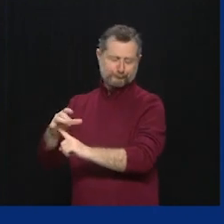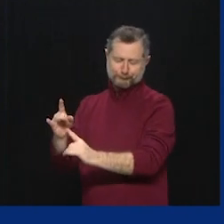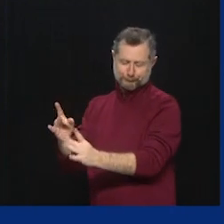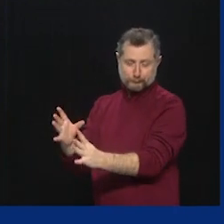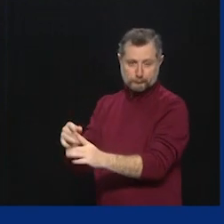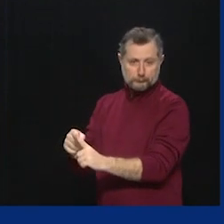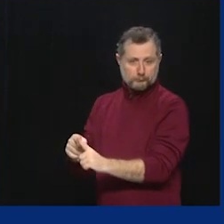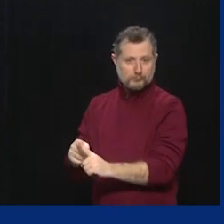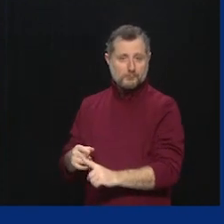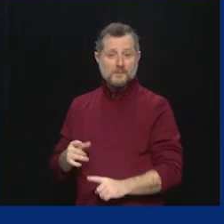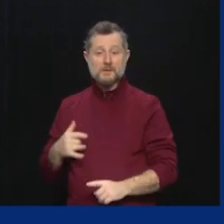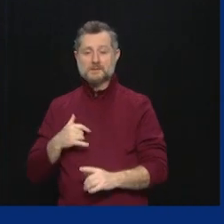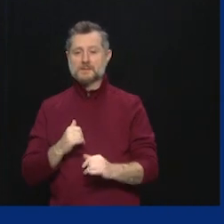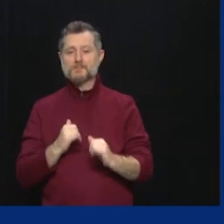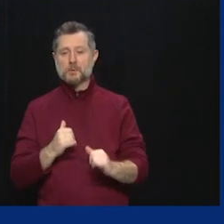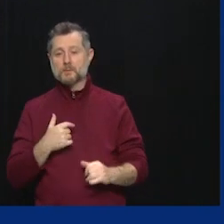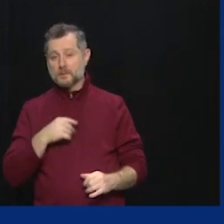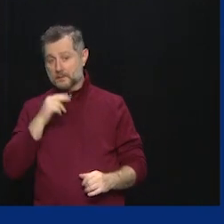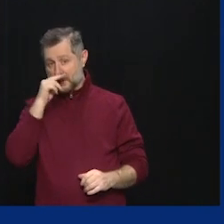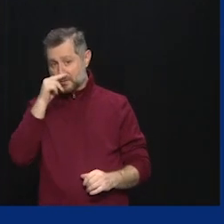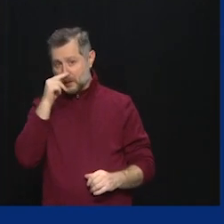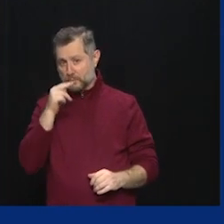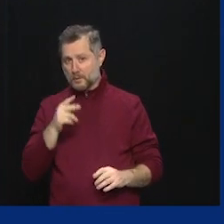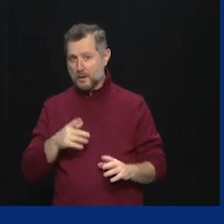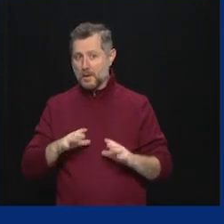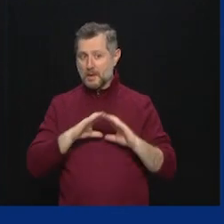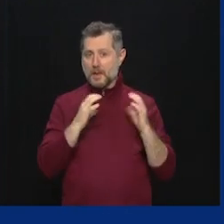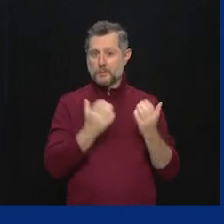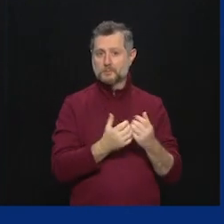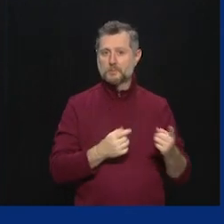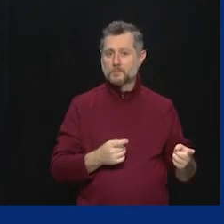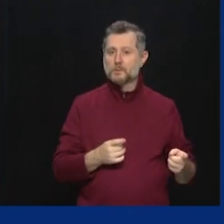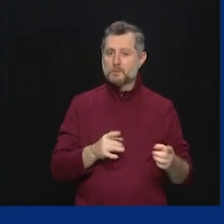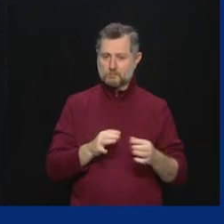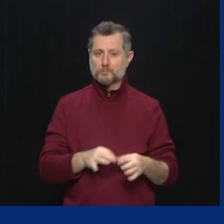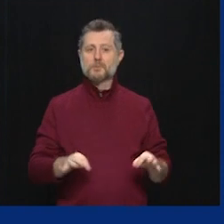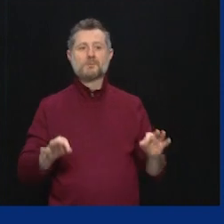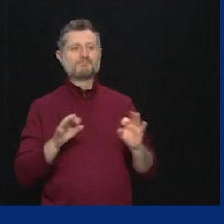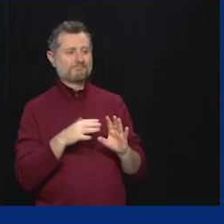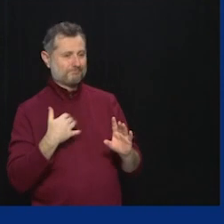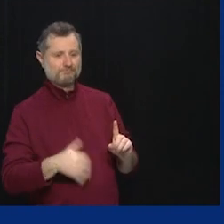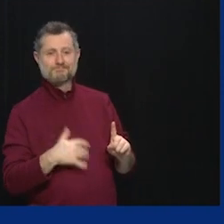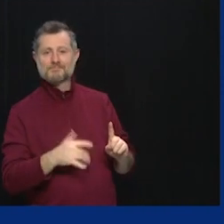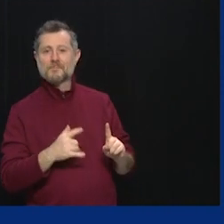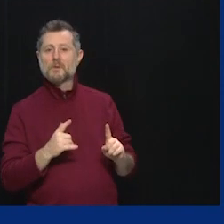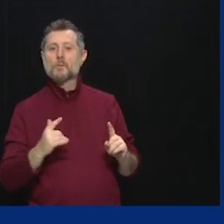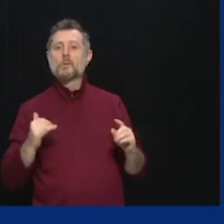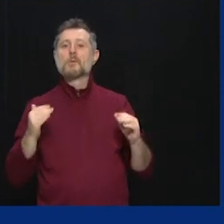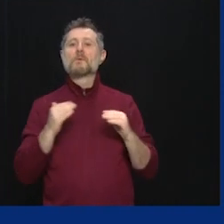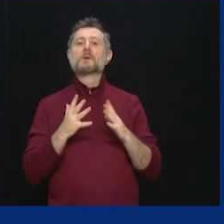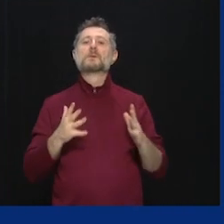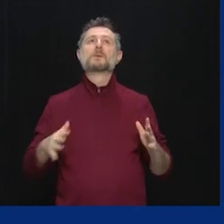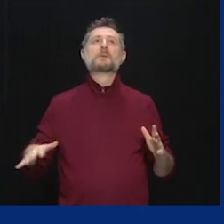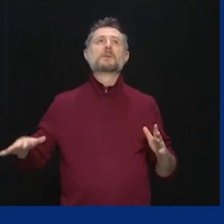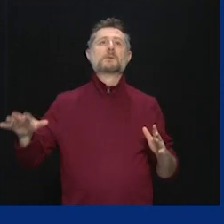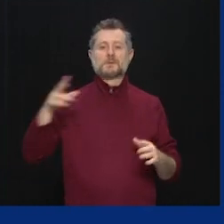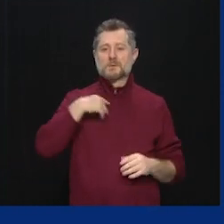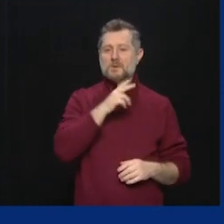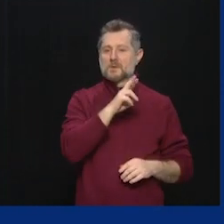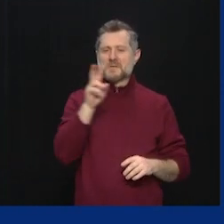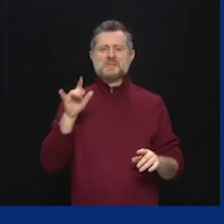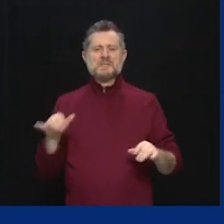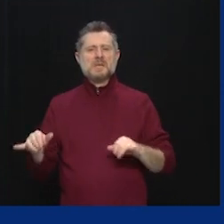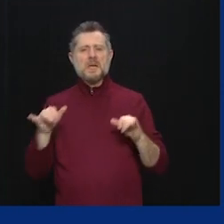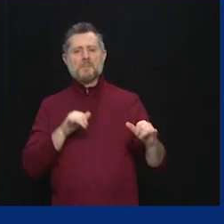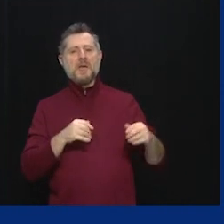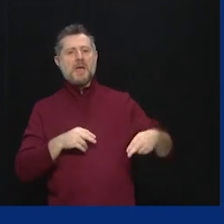Nassau Coliseum will come into play. The roof here is basically at the same height as it is at the Nassau